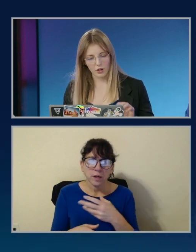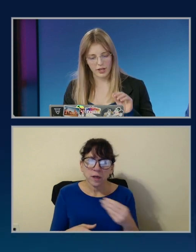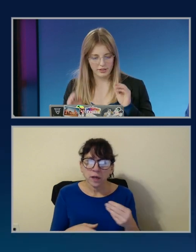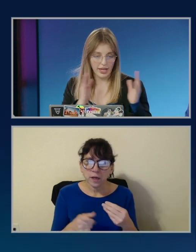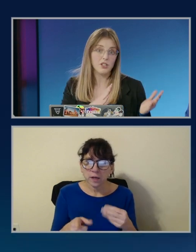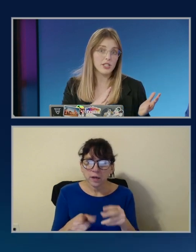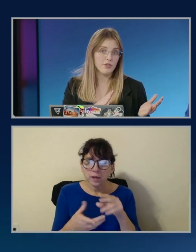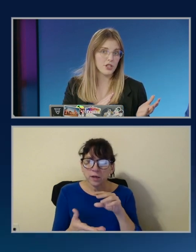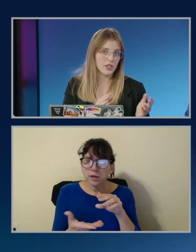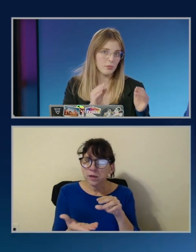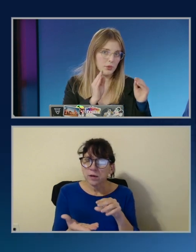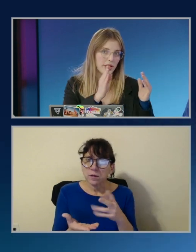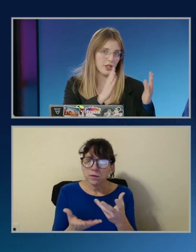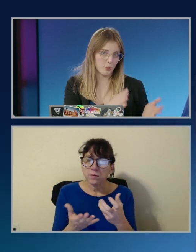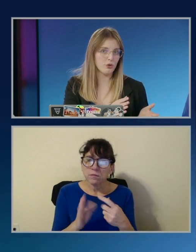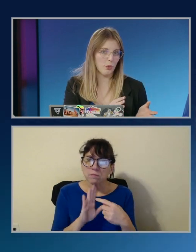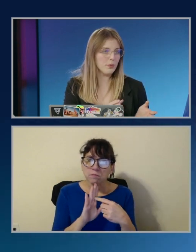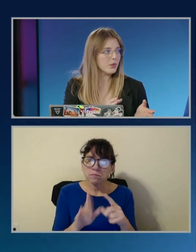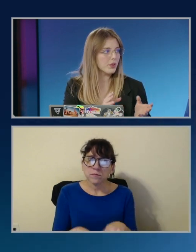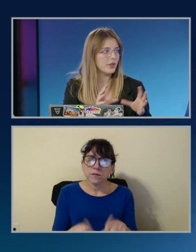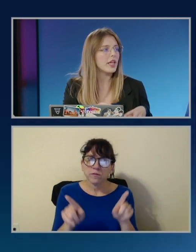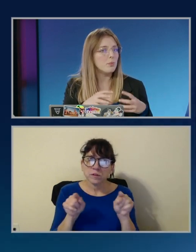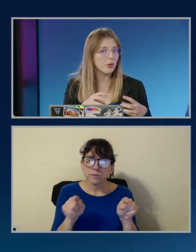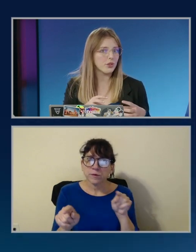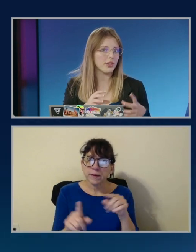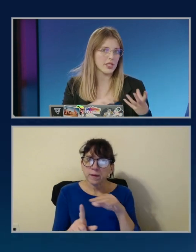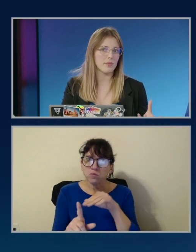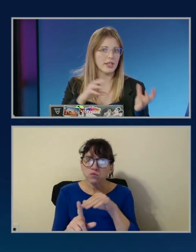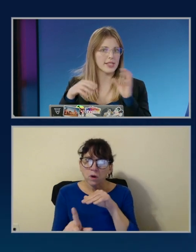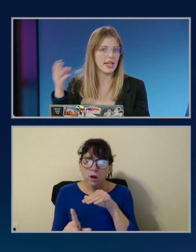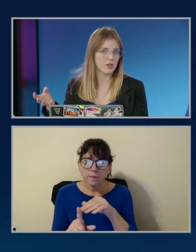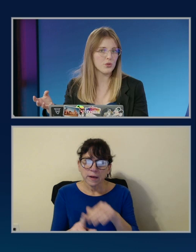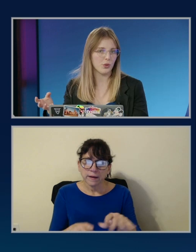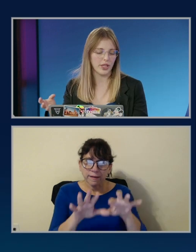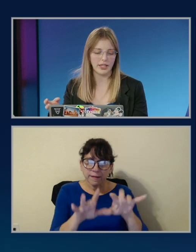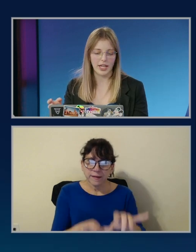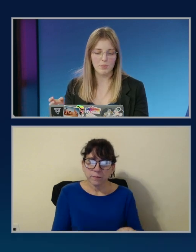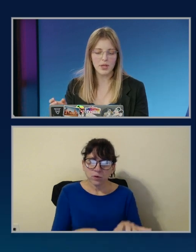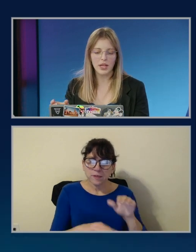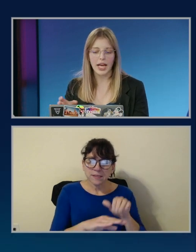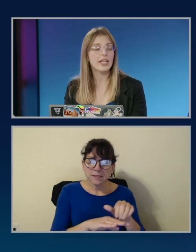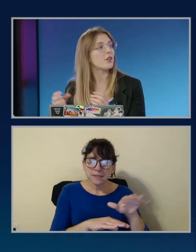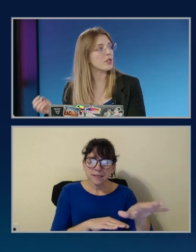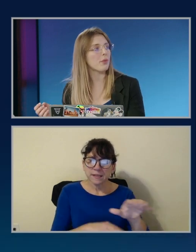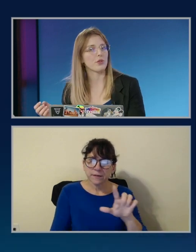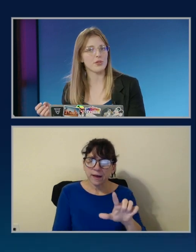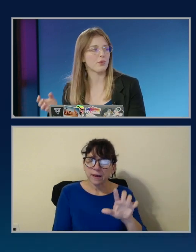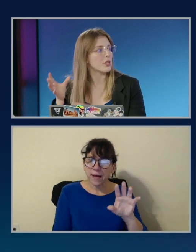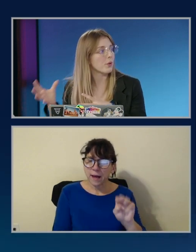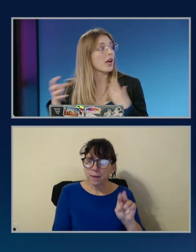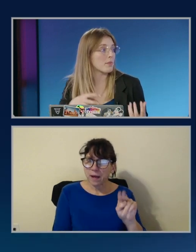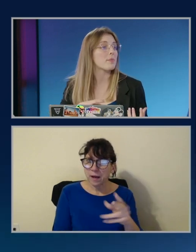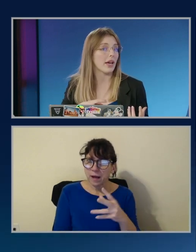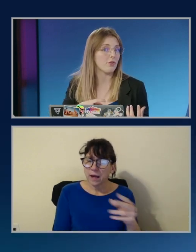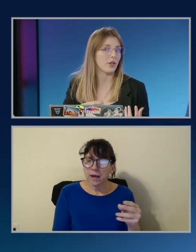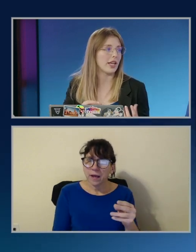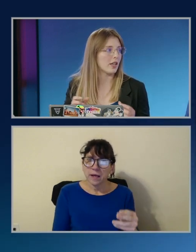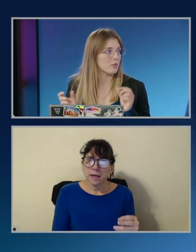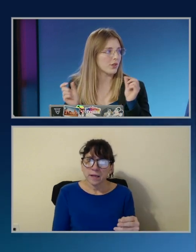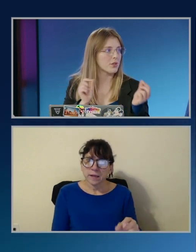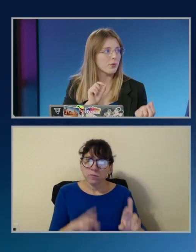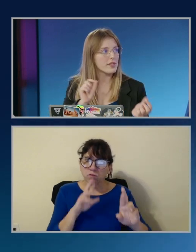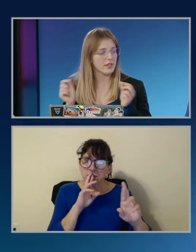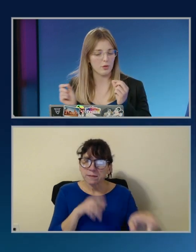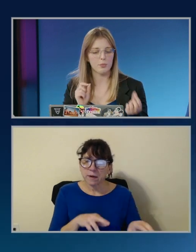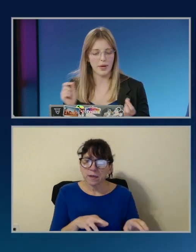see how it actually differentiates between the prompt, the input that is being sent to the LLM, and then the response, which is what comes back from the